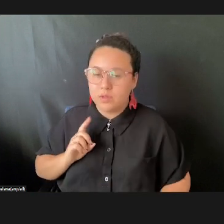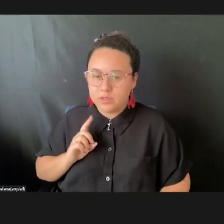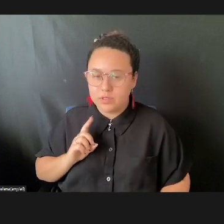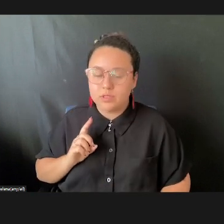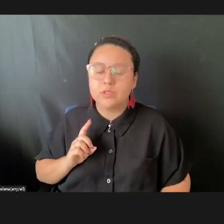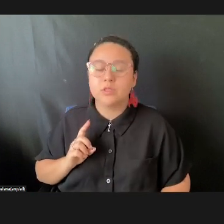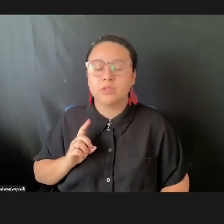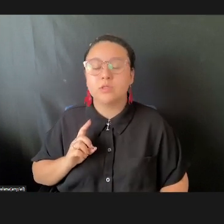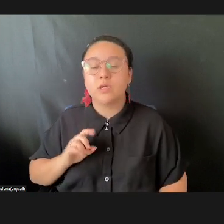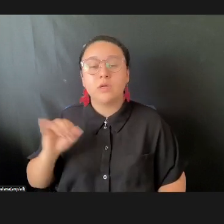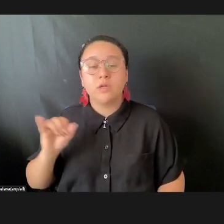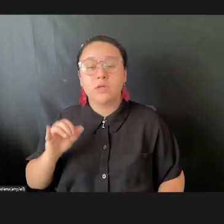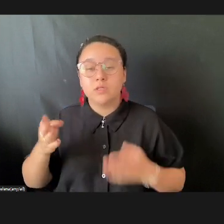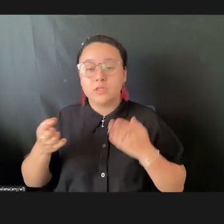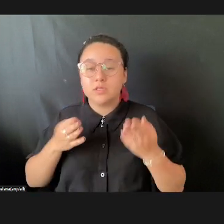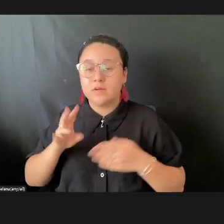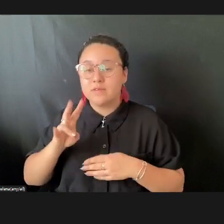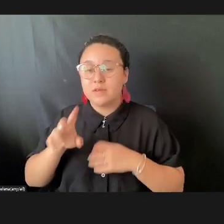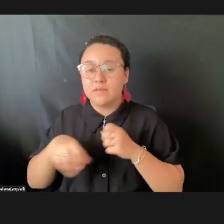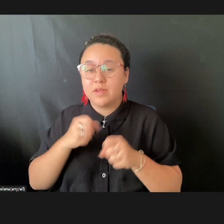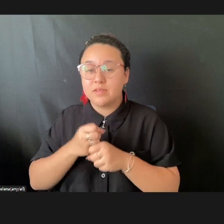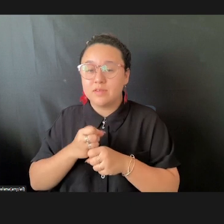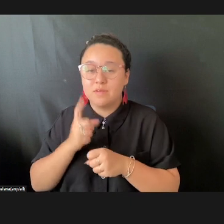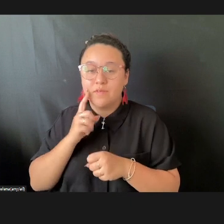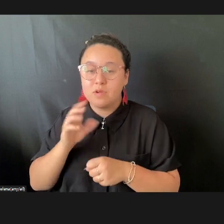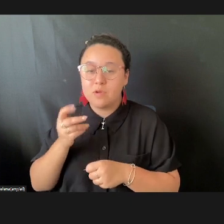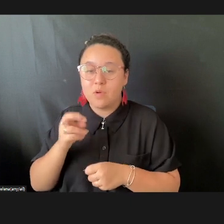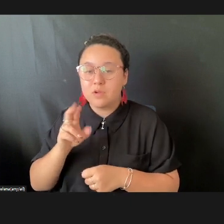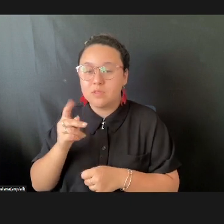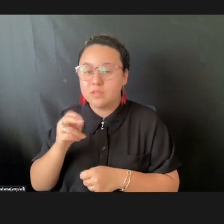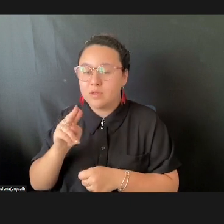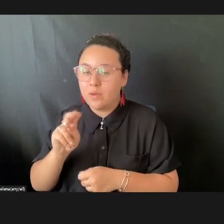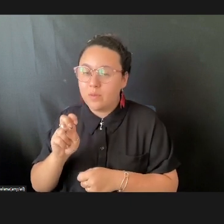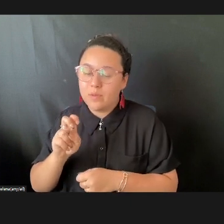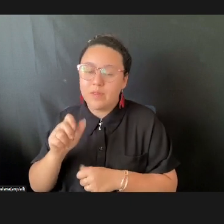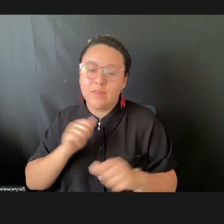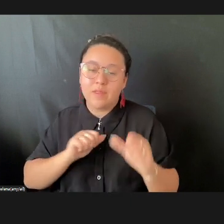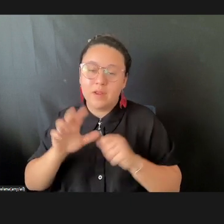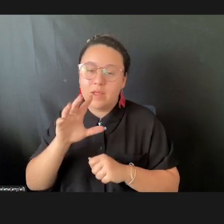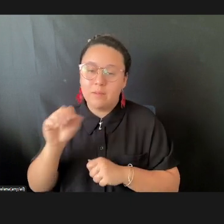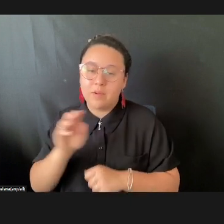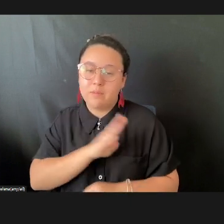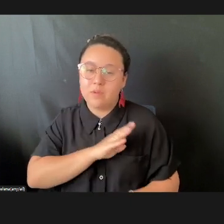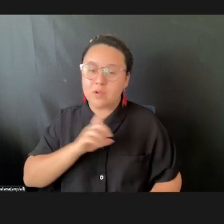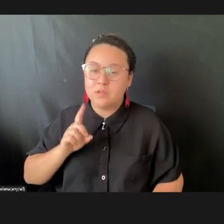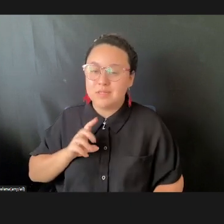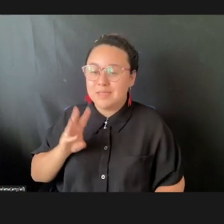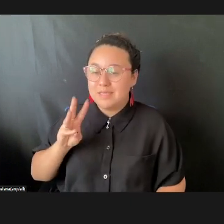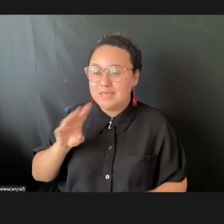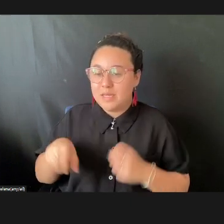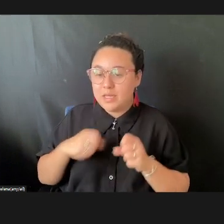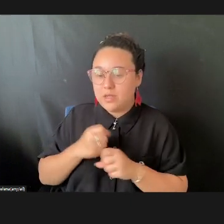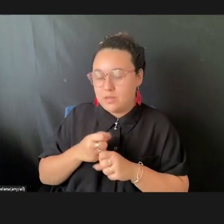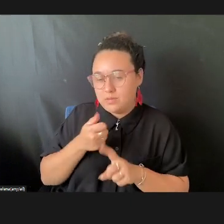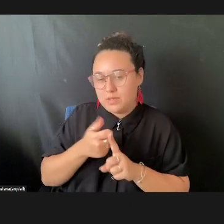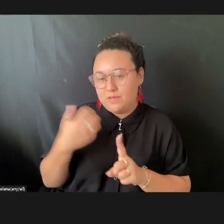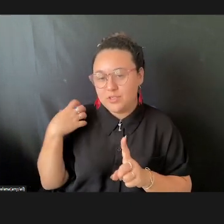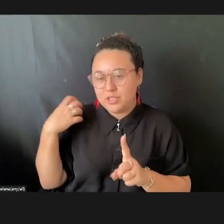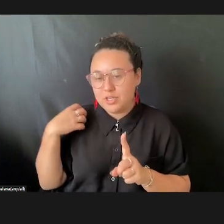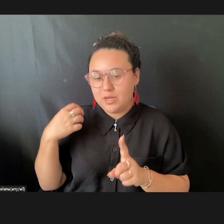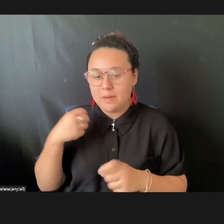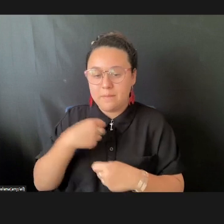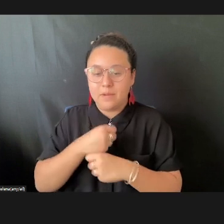He also served 7 years on the Cornerstone Theater Company board of directors, six of those as a chair. He was a